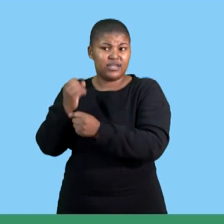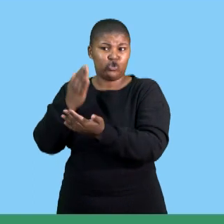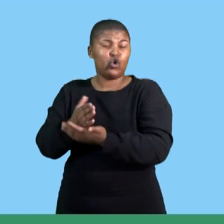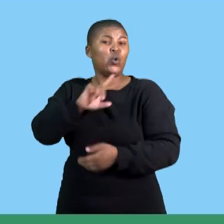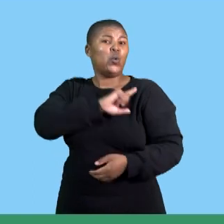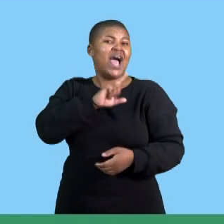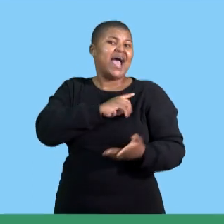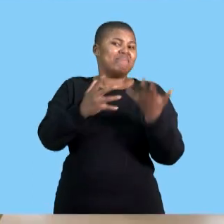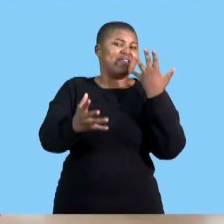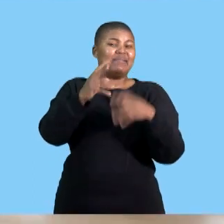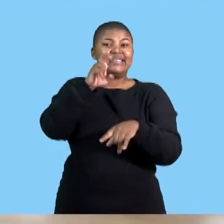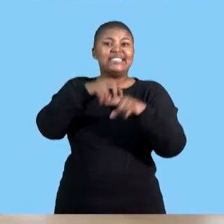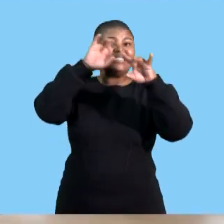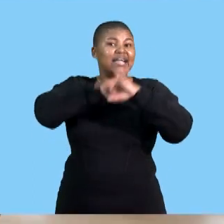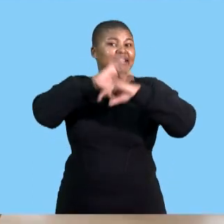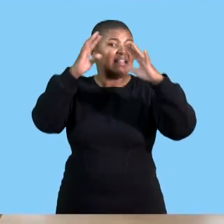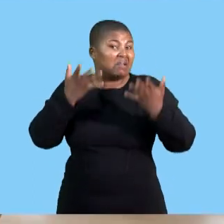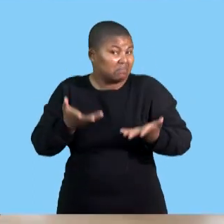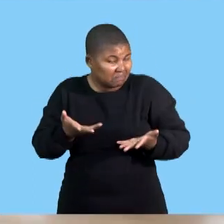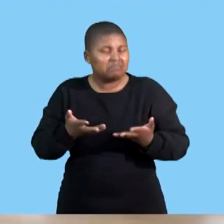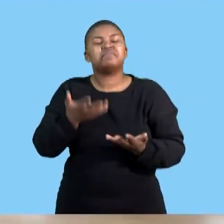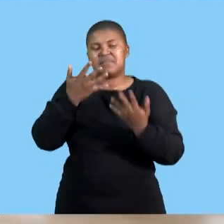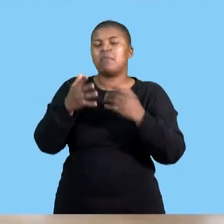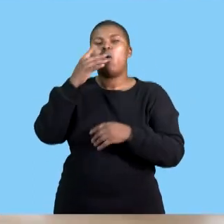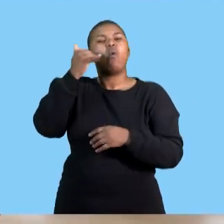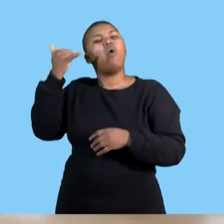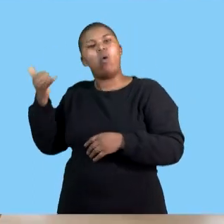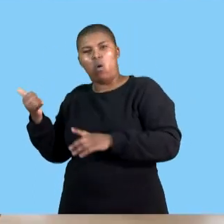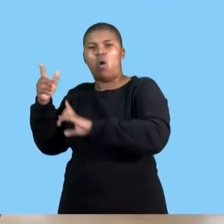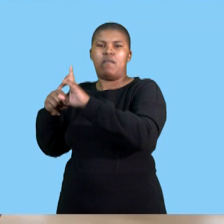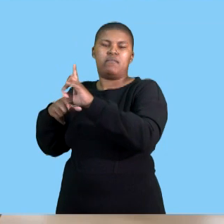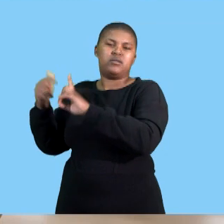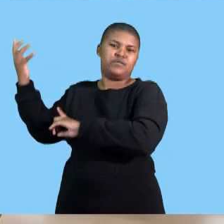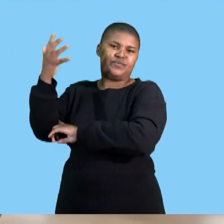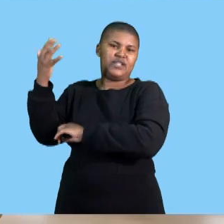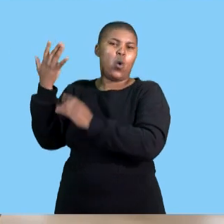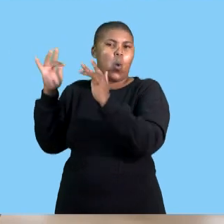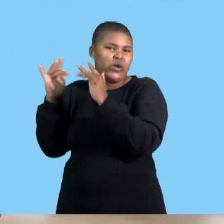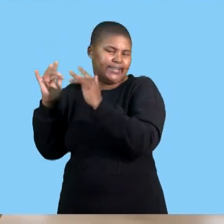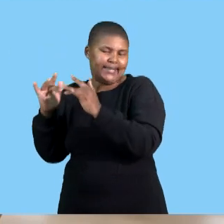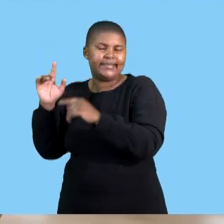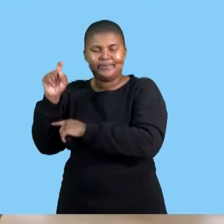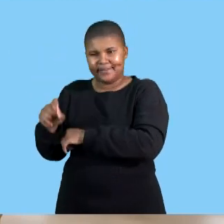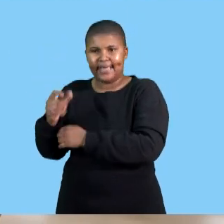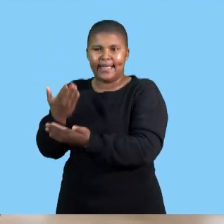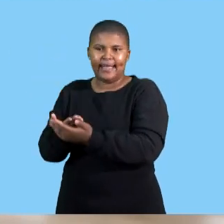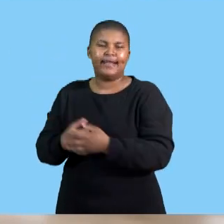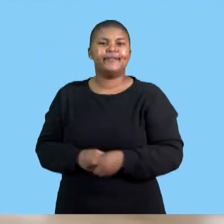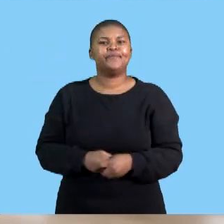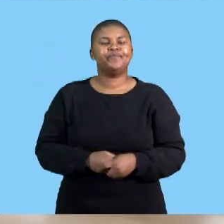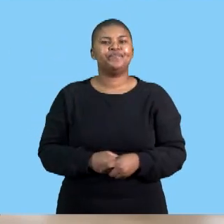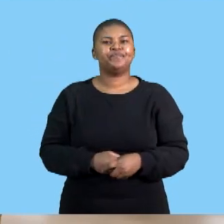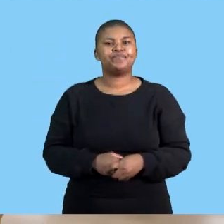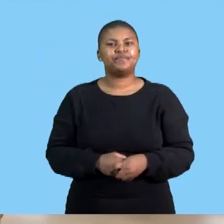handout, so that if there's any clarity that would be needed, maybe in future, if the reader is at home, they're able to call or even